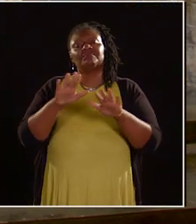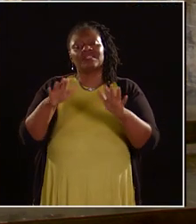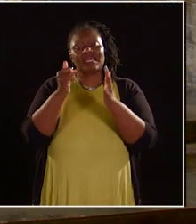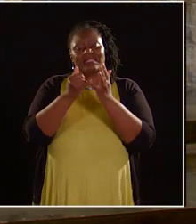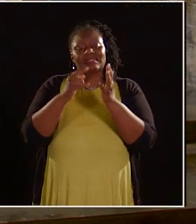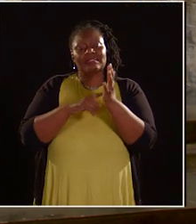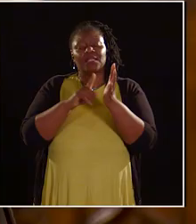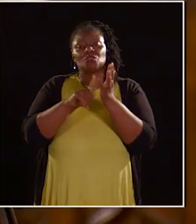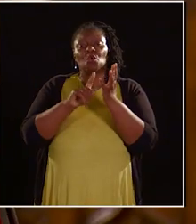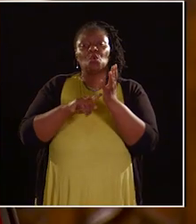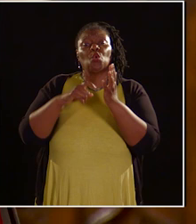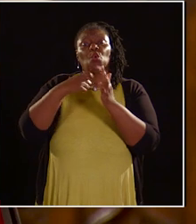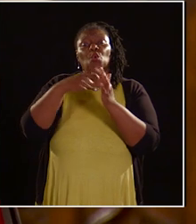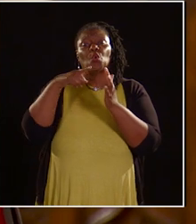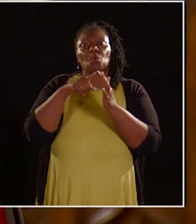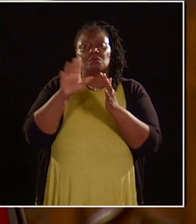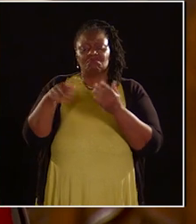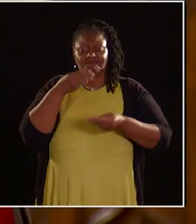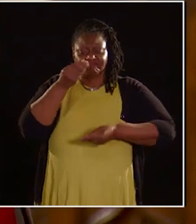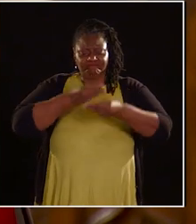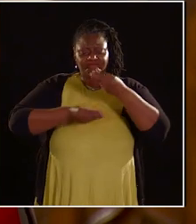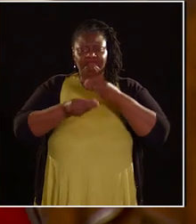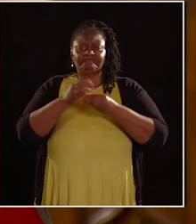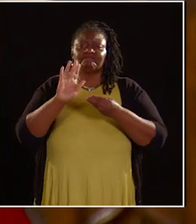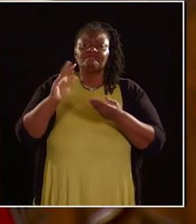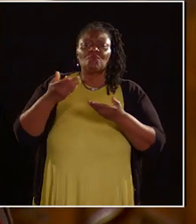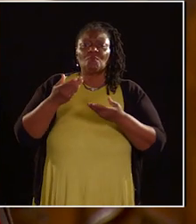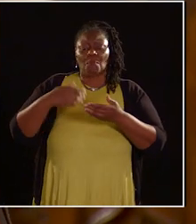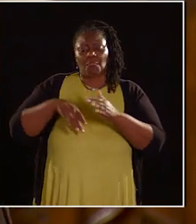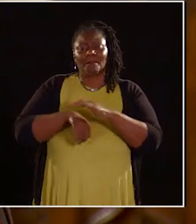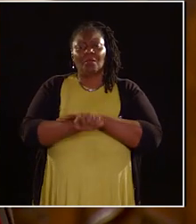St. Luke tells us the story of the birth of Jesus.